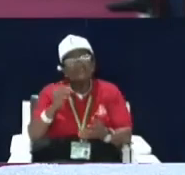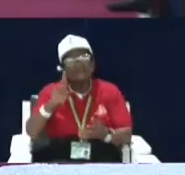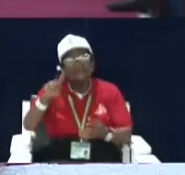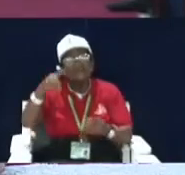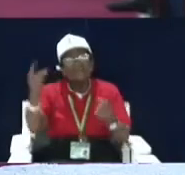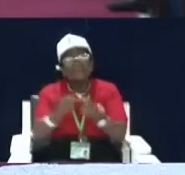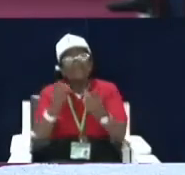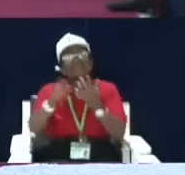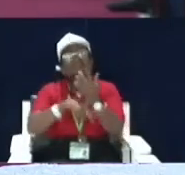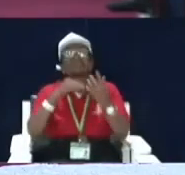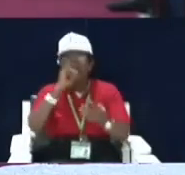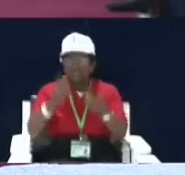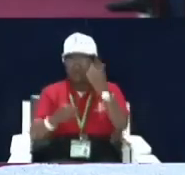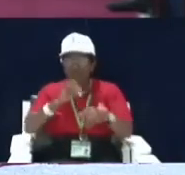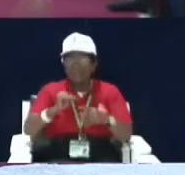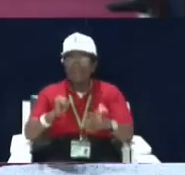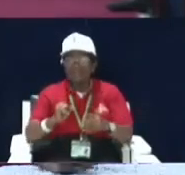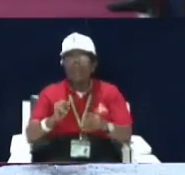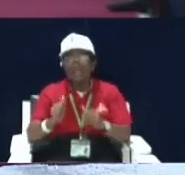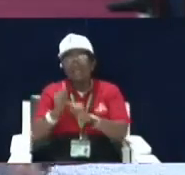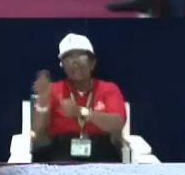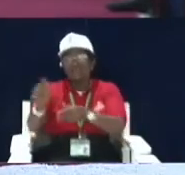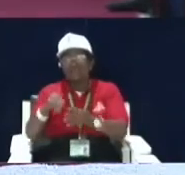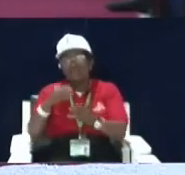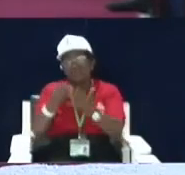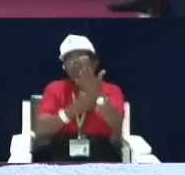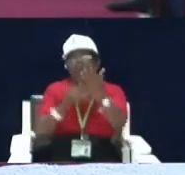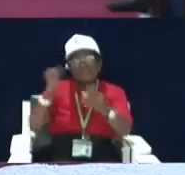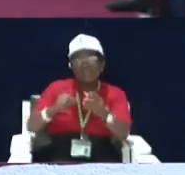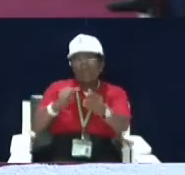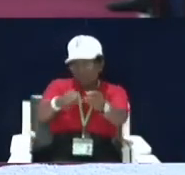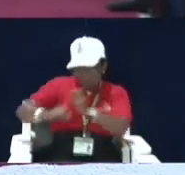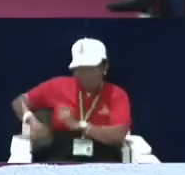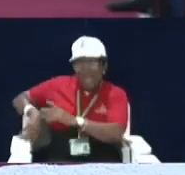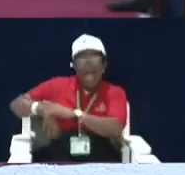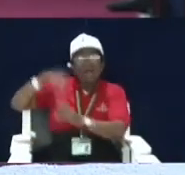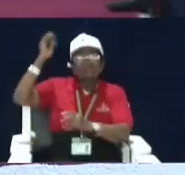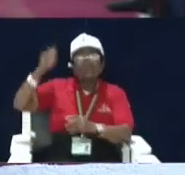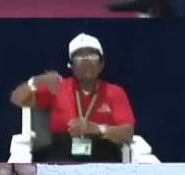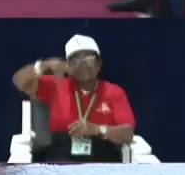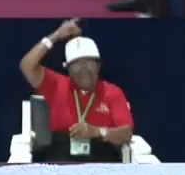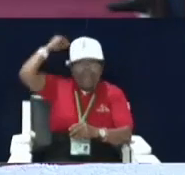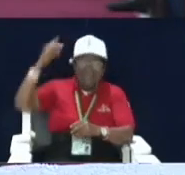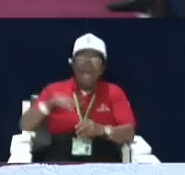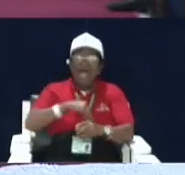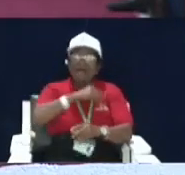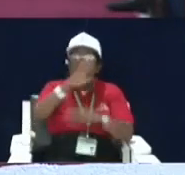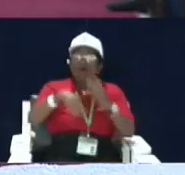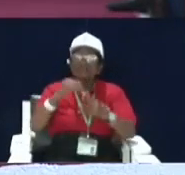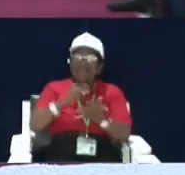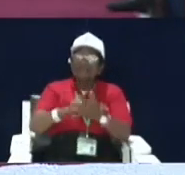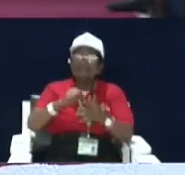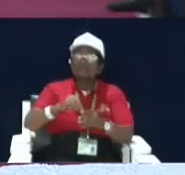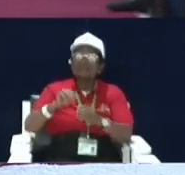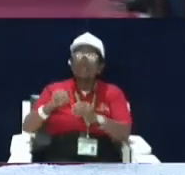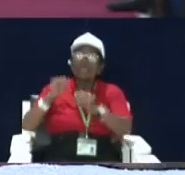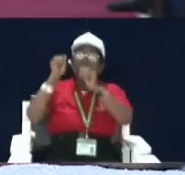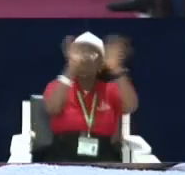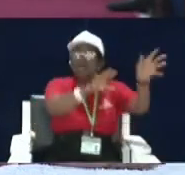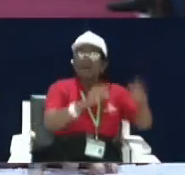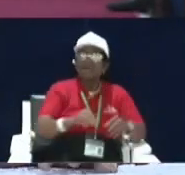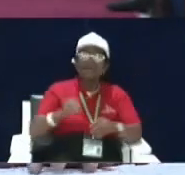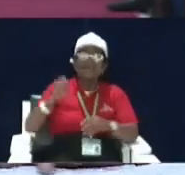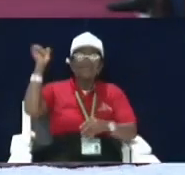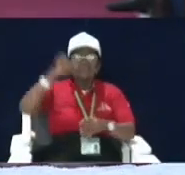morning, they pull out Daniel, and then all those who threw Daniel in, they came down to the den of lions, and